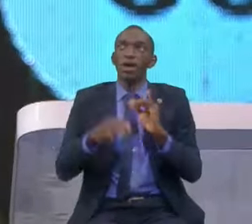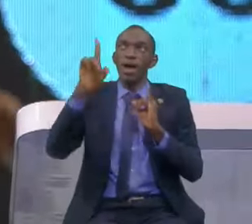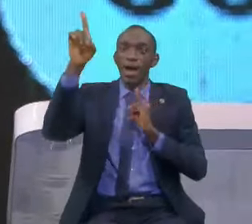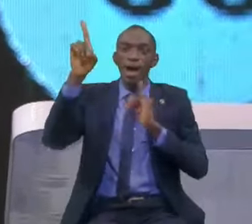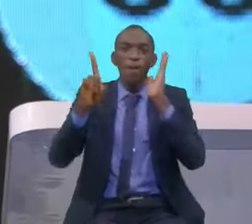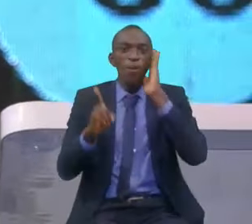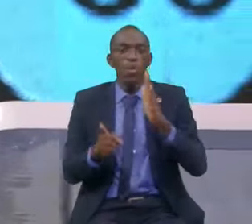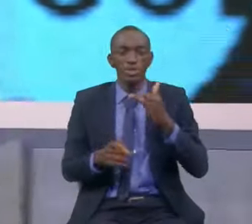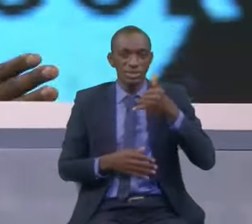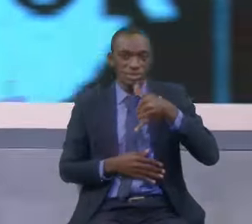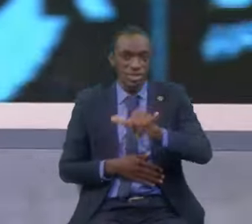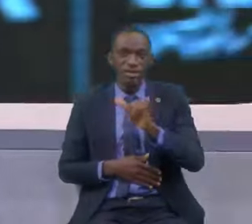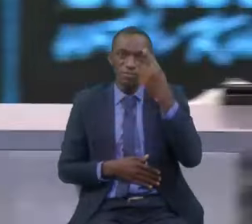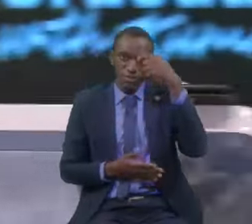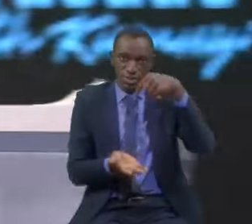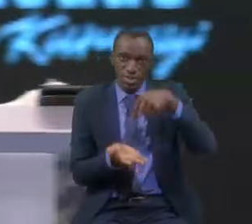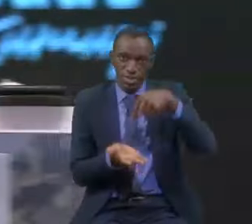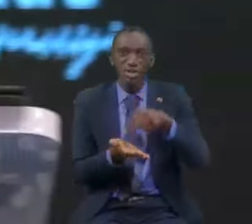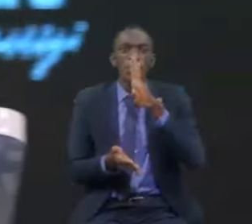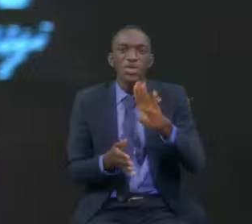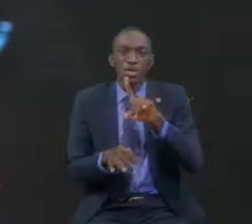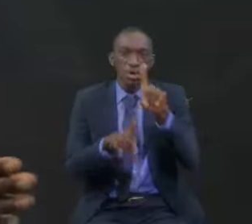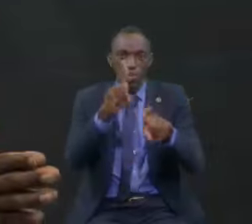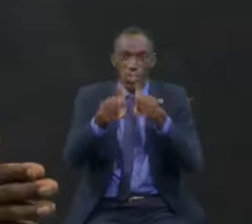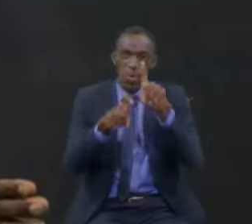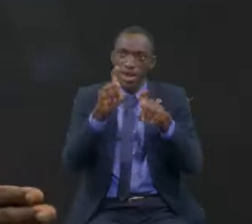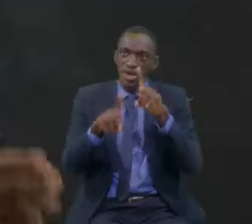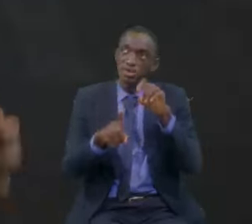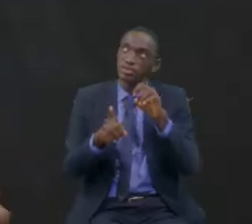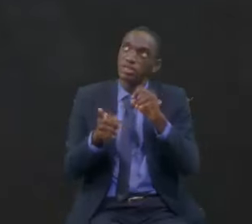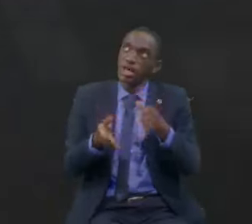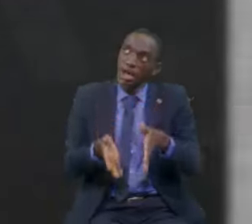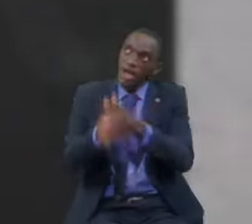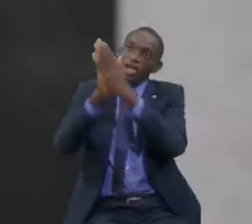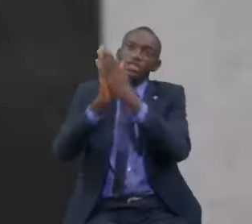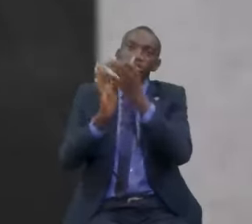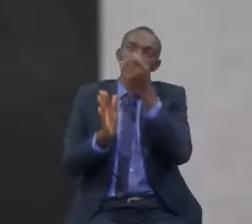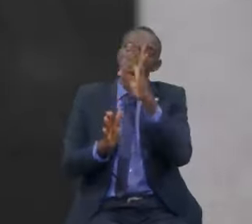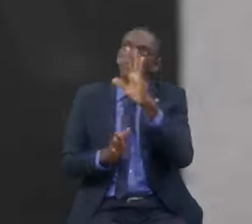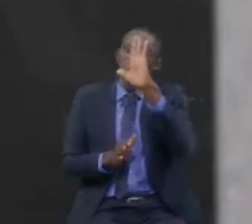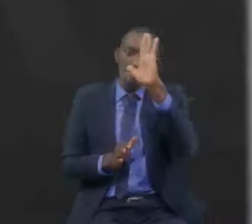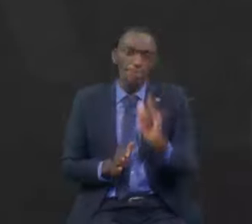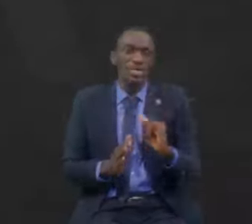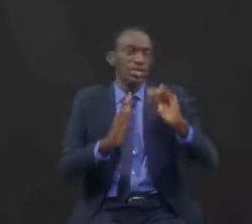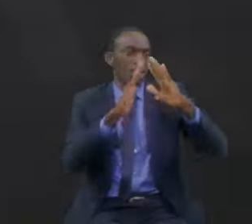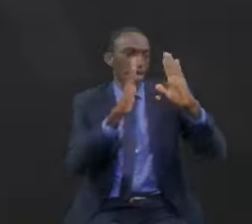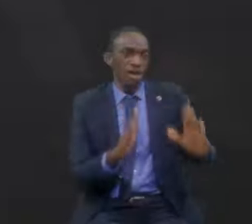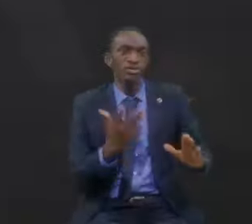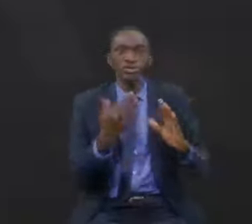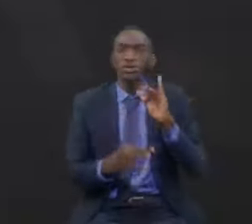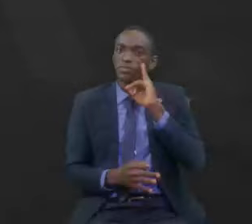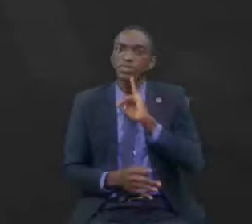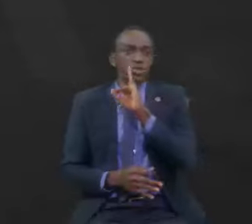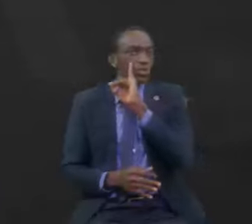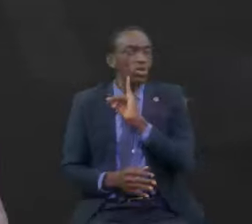days be quied of by the house of Israel to do